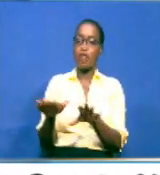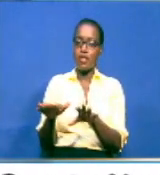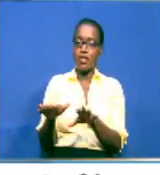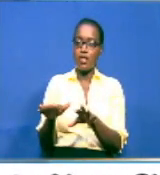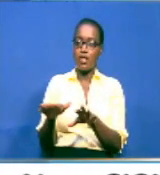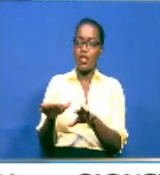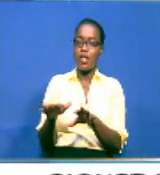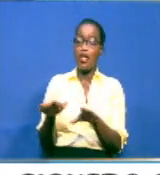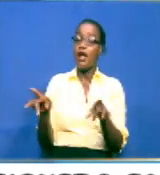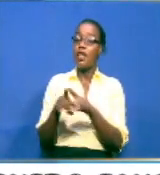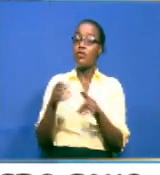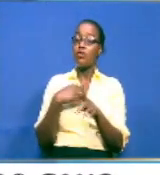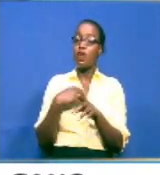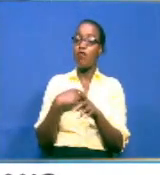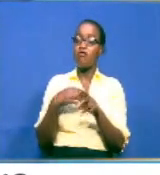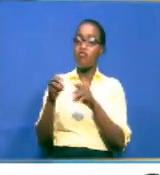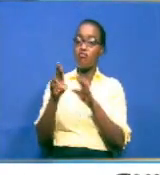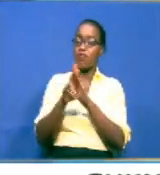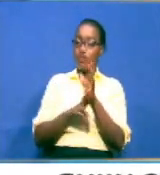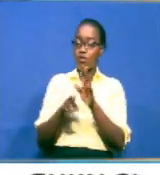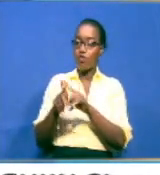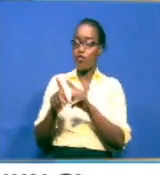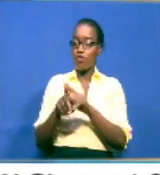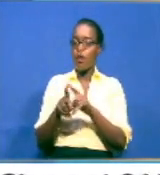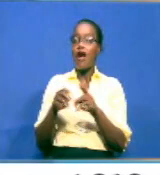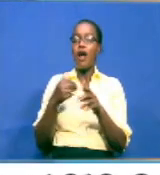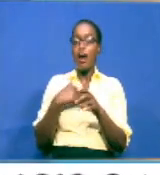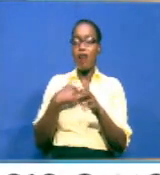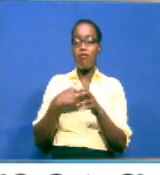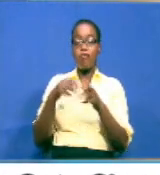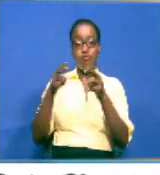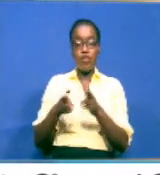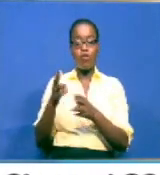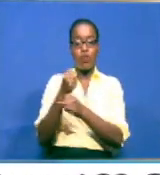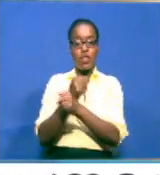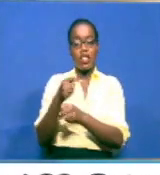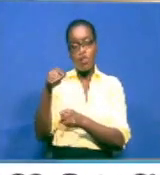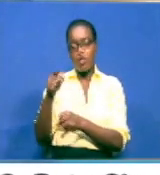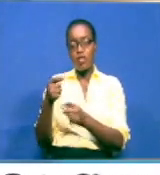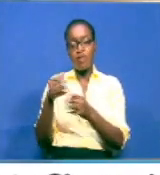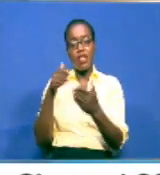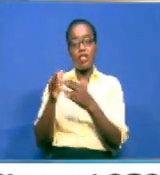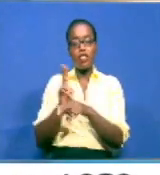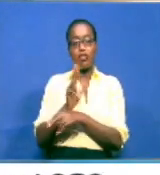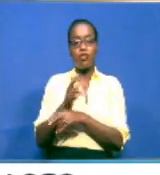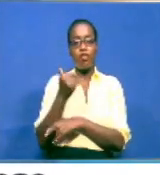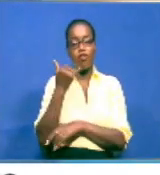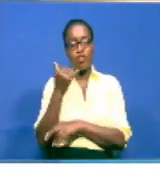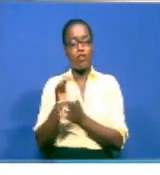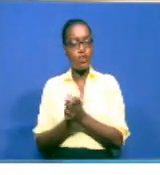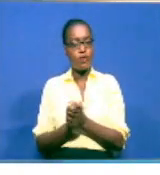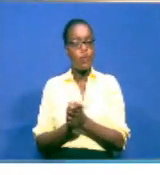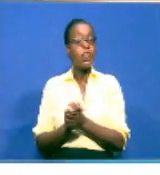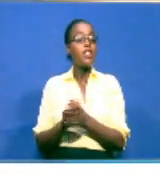So as we take measures, let us also take measures to protect ourselves against the use of mobile phone. In the